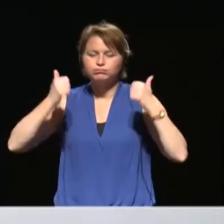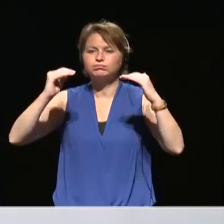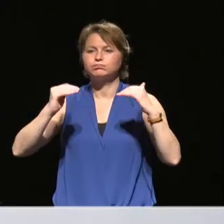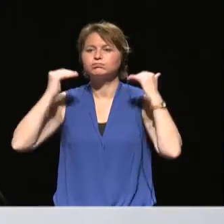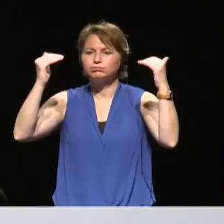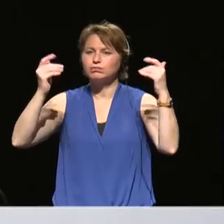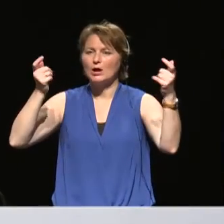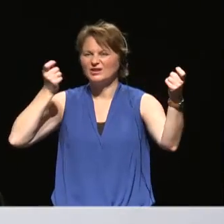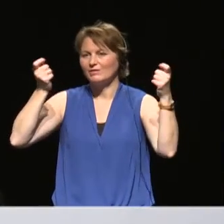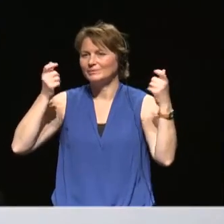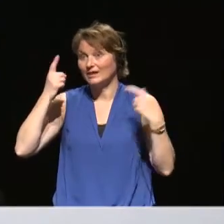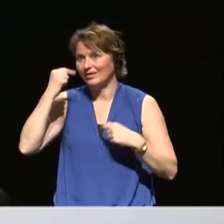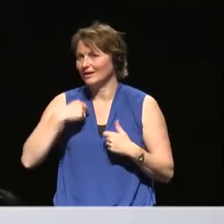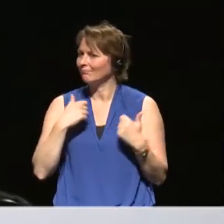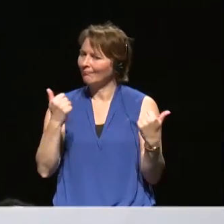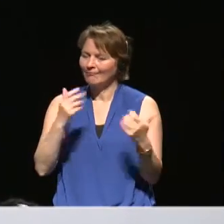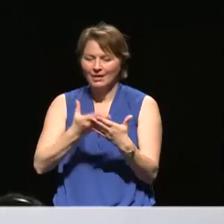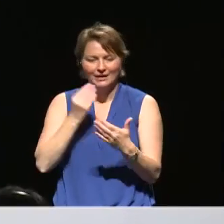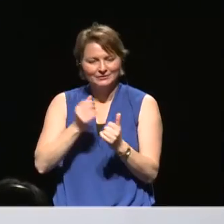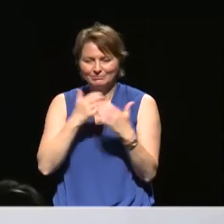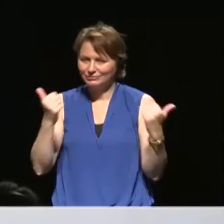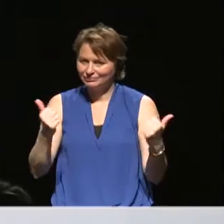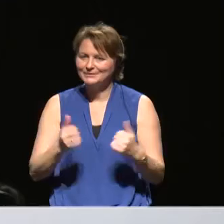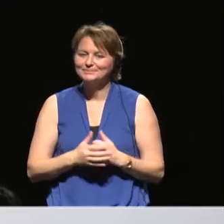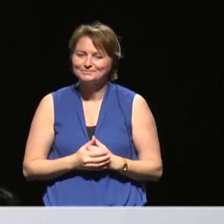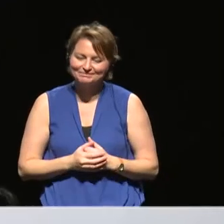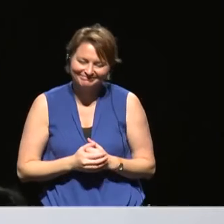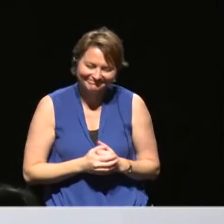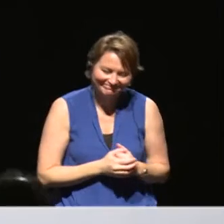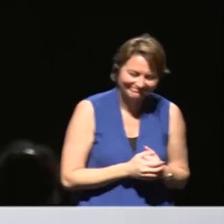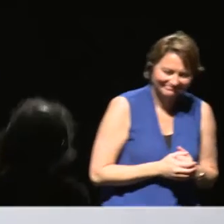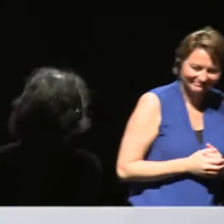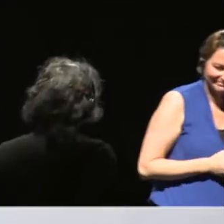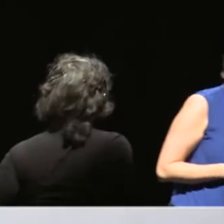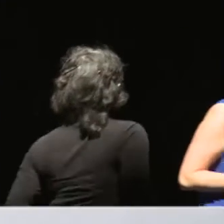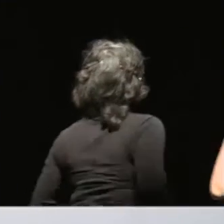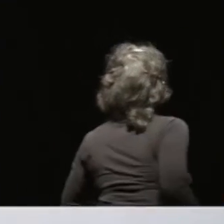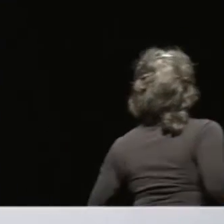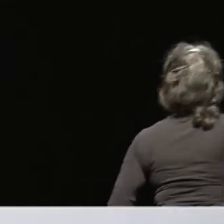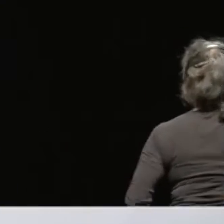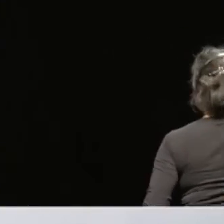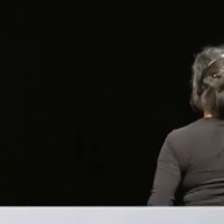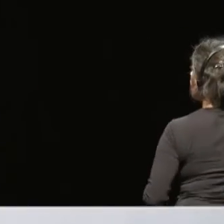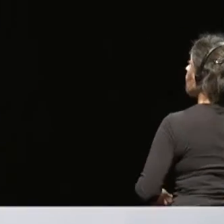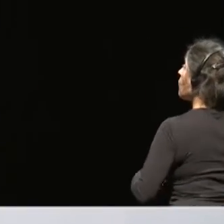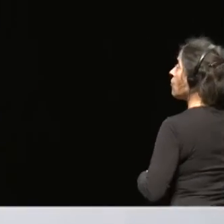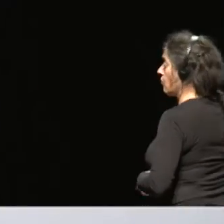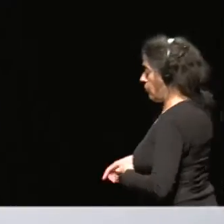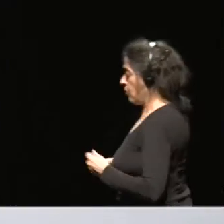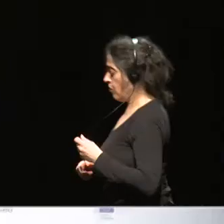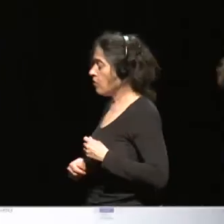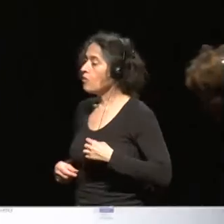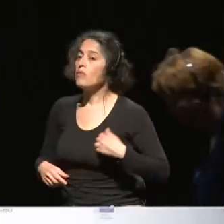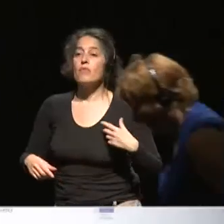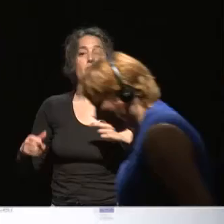could be taken from that. Thank you very much for that. And let me also bring to the audience the information that the Director General